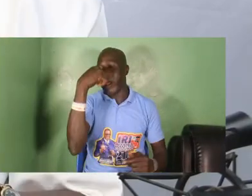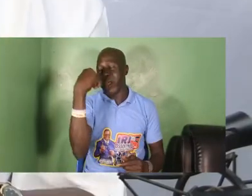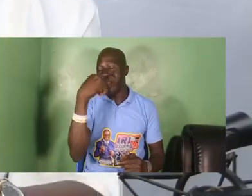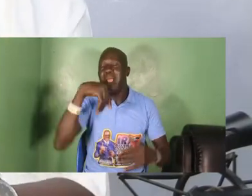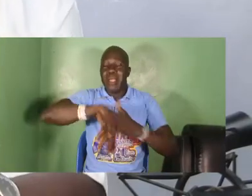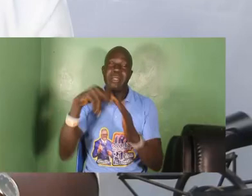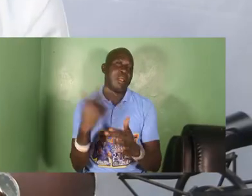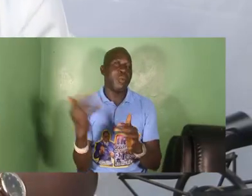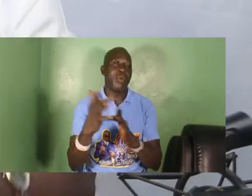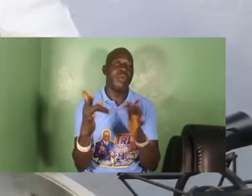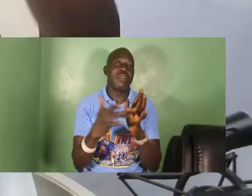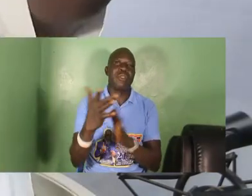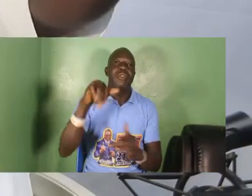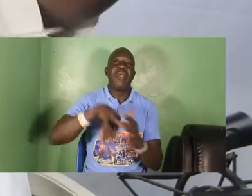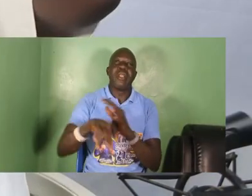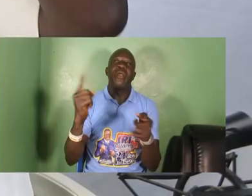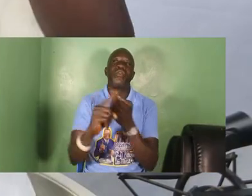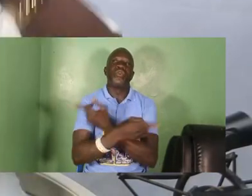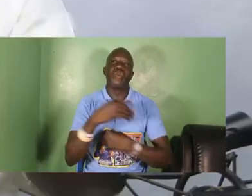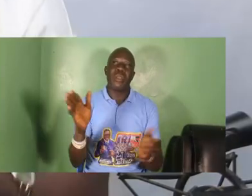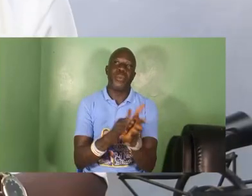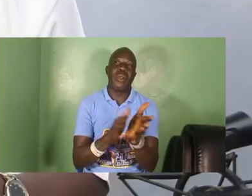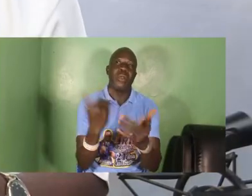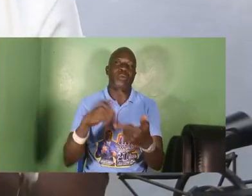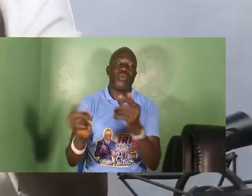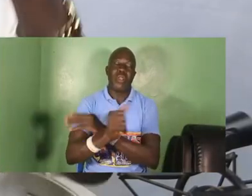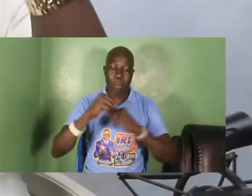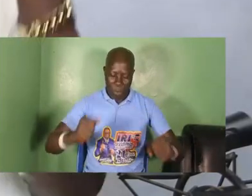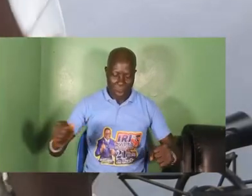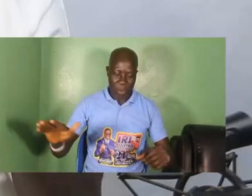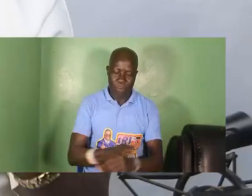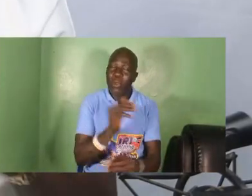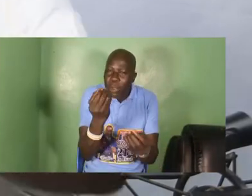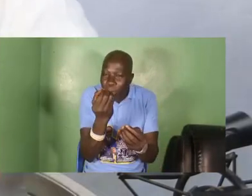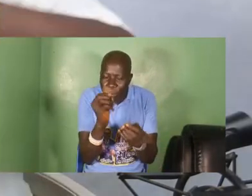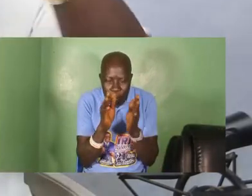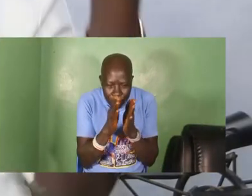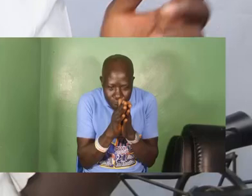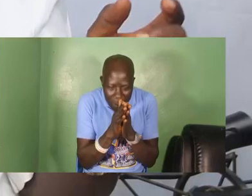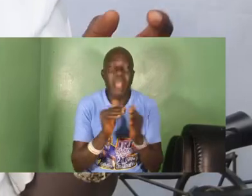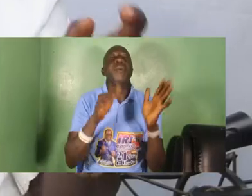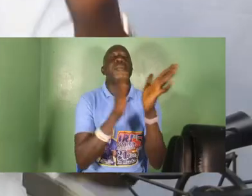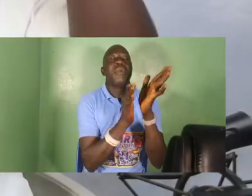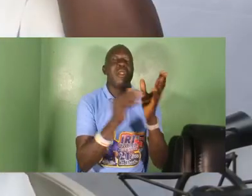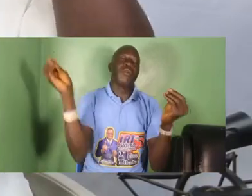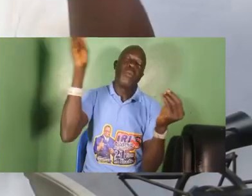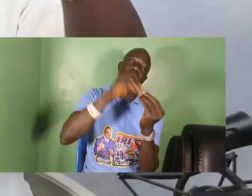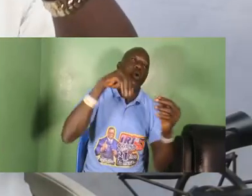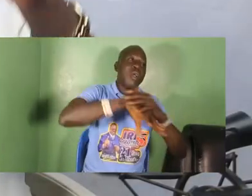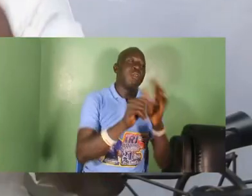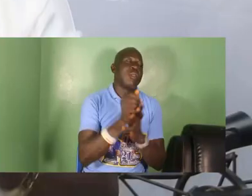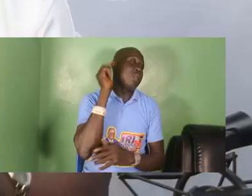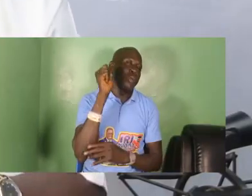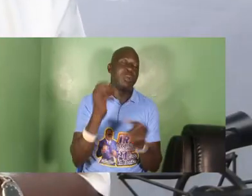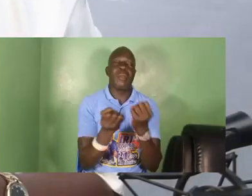in the name of Jesus. Praises of today will be powerful. Few prayers, multitude of